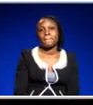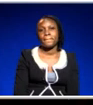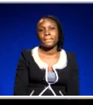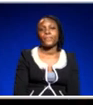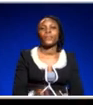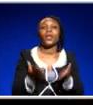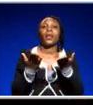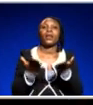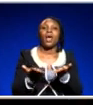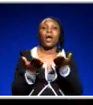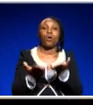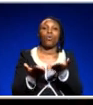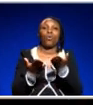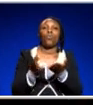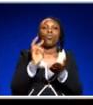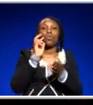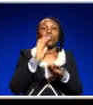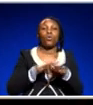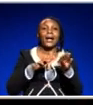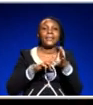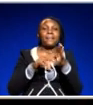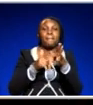Let's now look at the definition of a SAD.